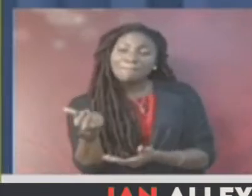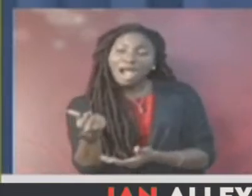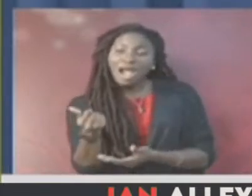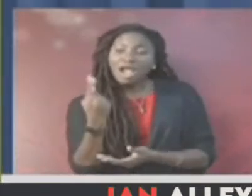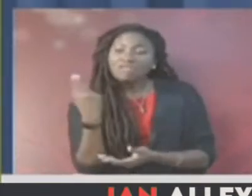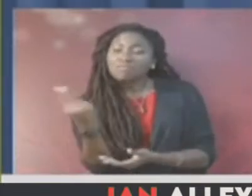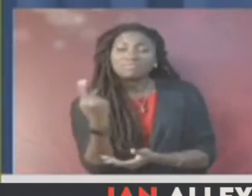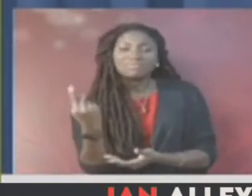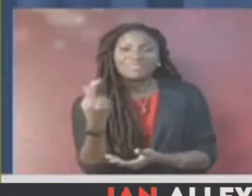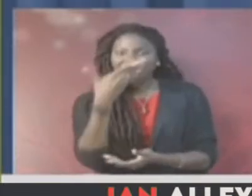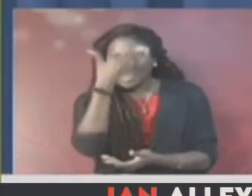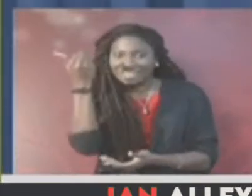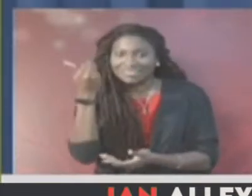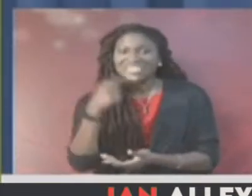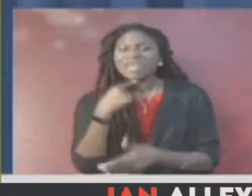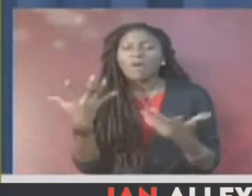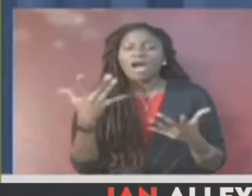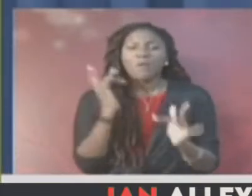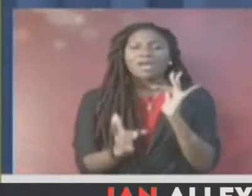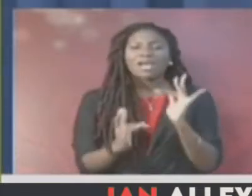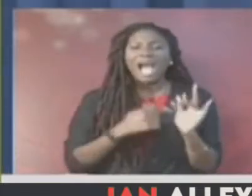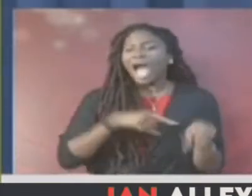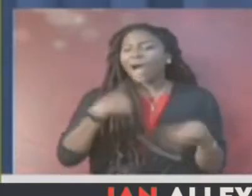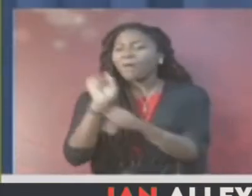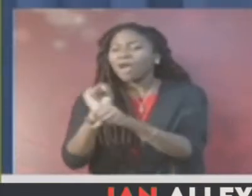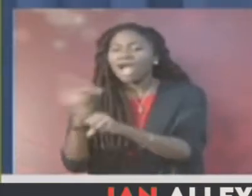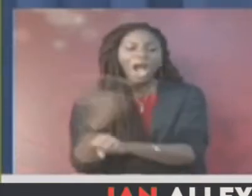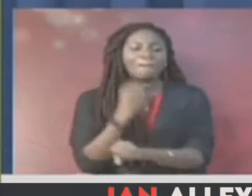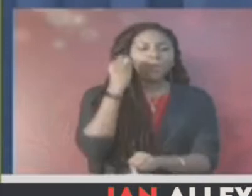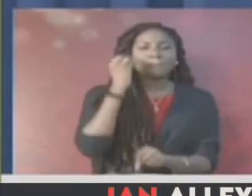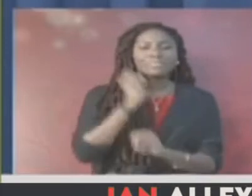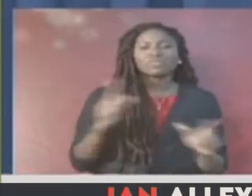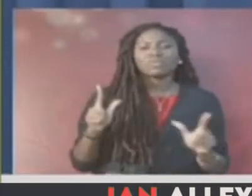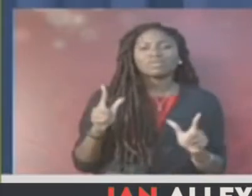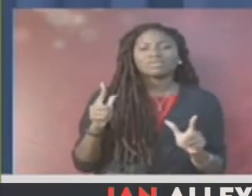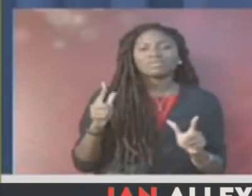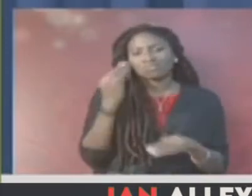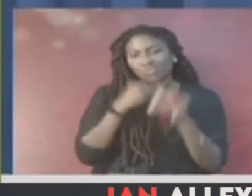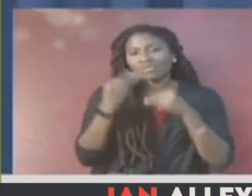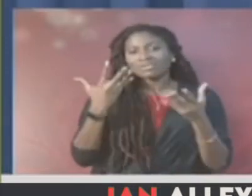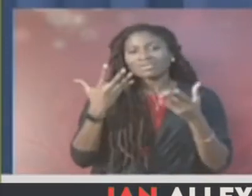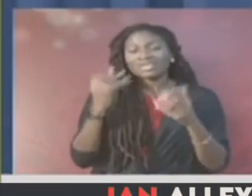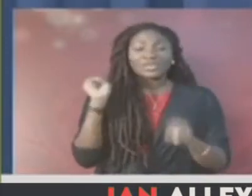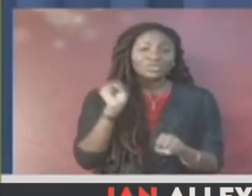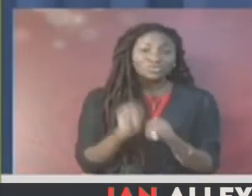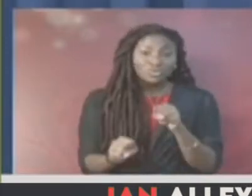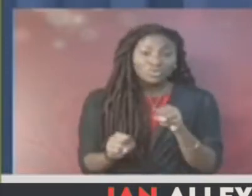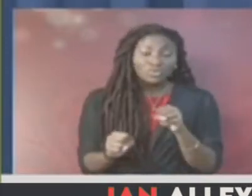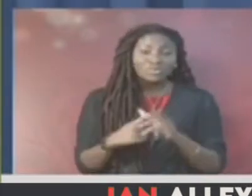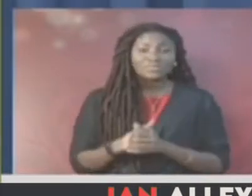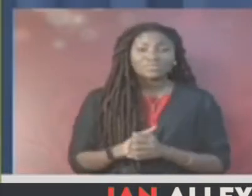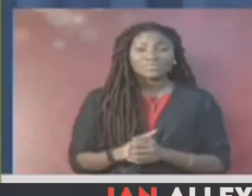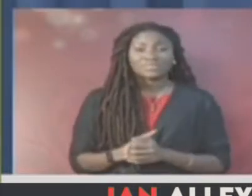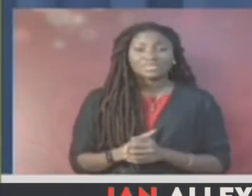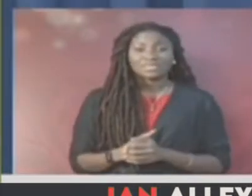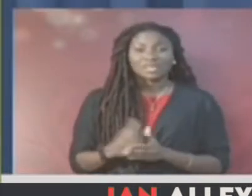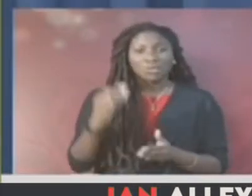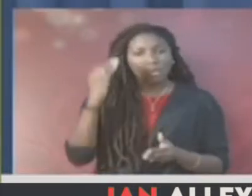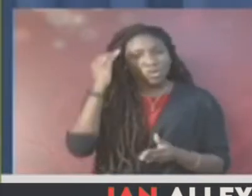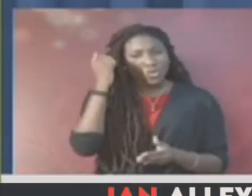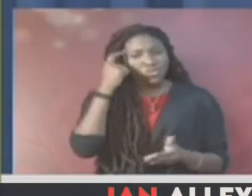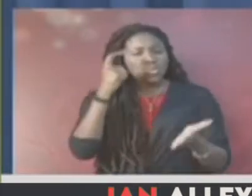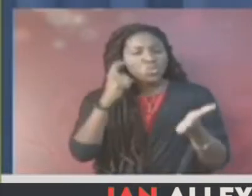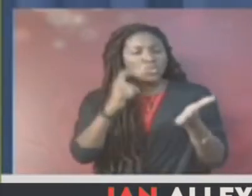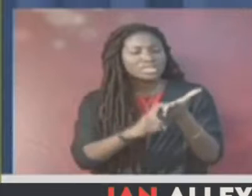far as they know, they went to work and they came back home. So historically, there's an issue. What we are seeing is, in the West